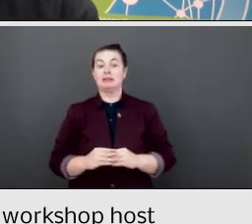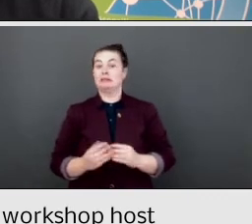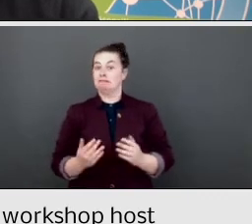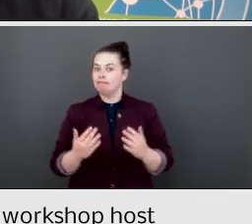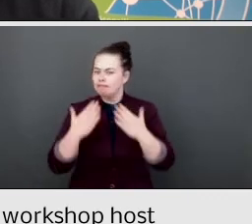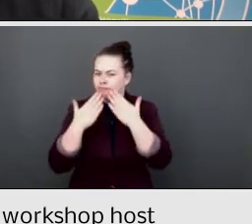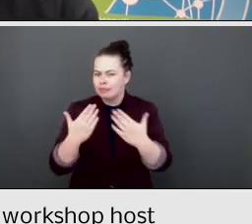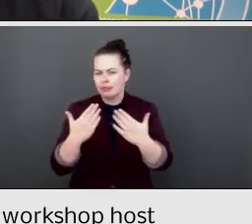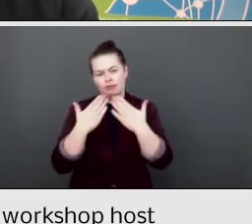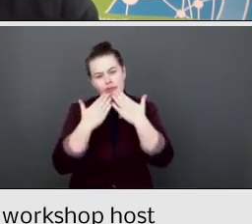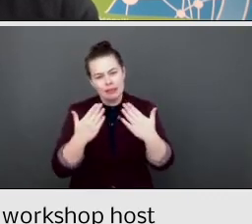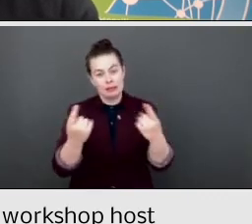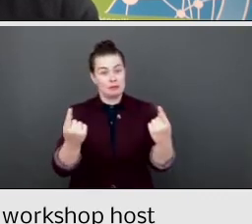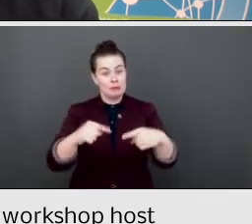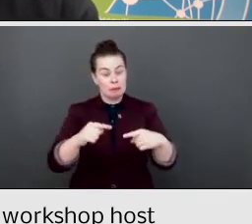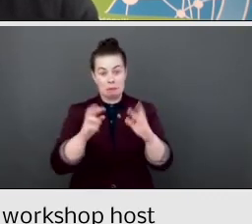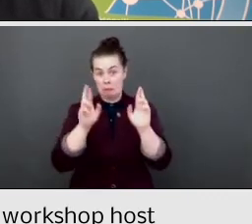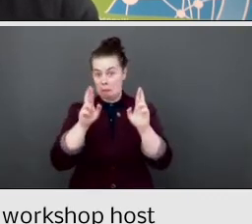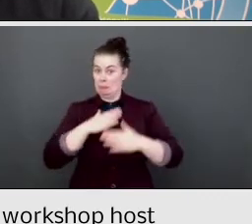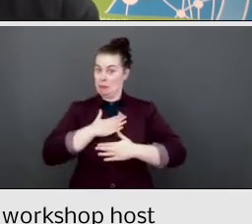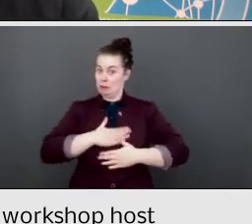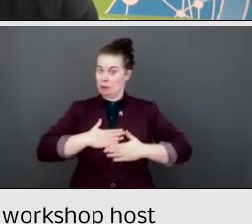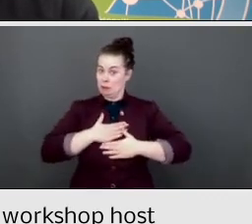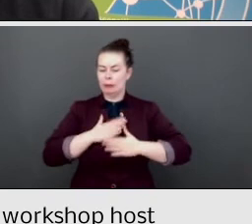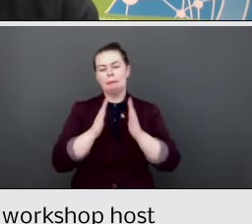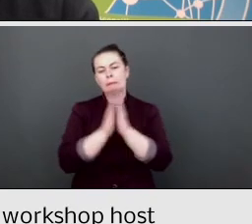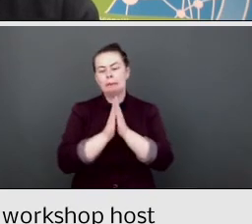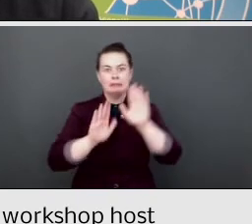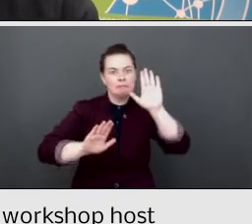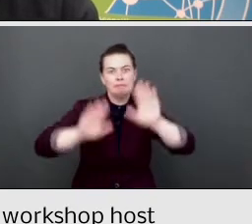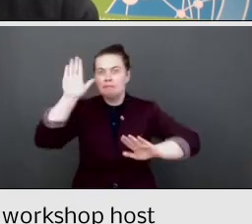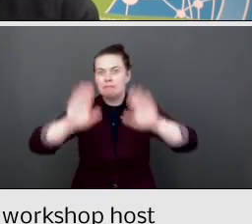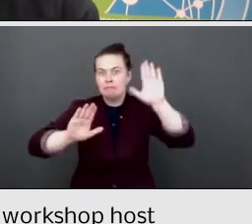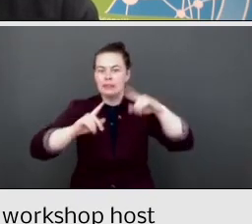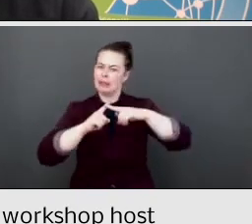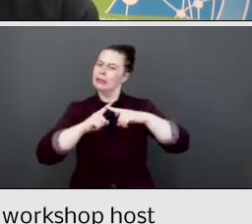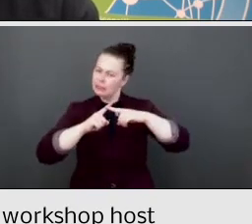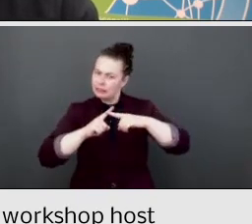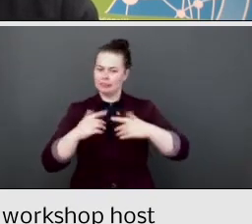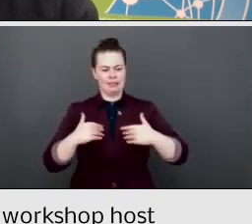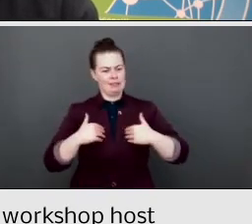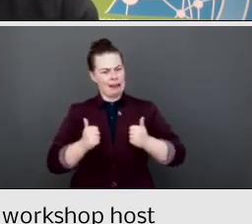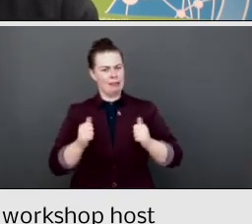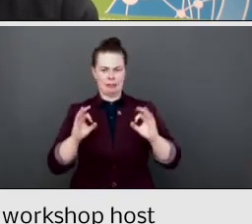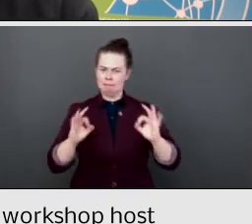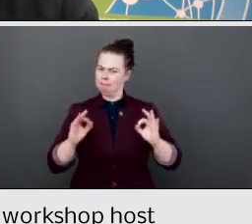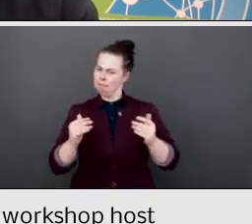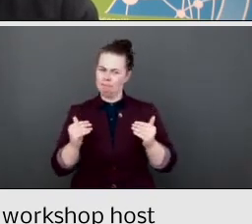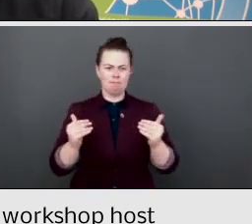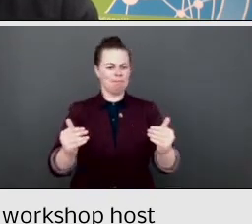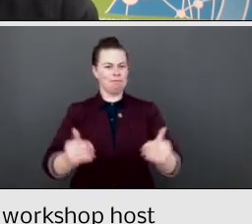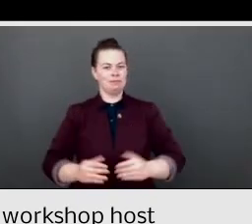crowd. So once again, thank you very much. Enjoy, contribute, and age smart and healthy.